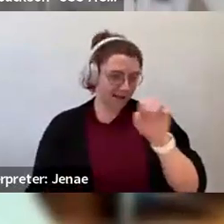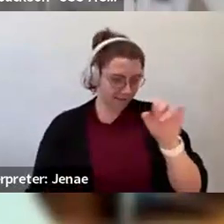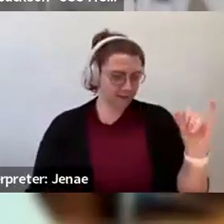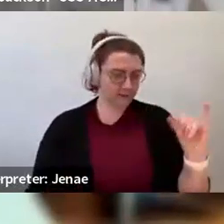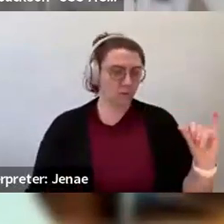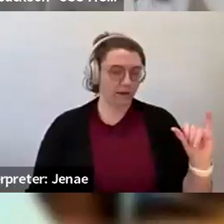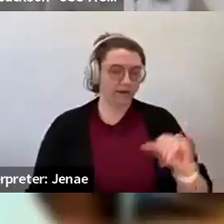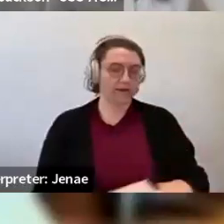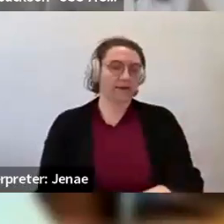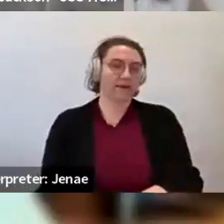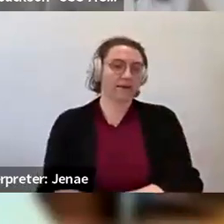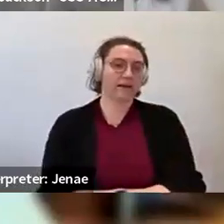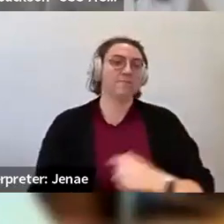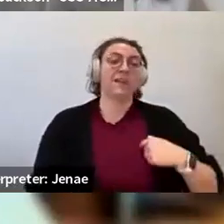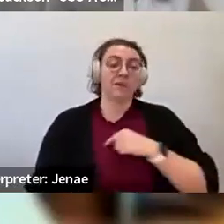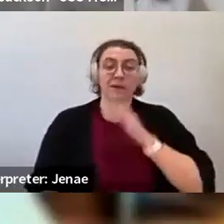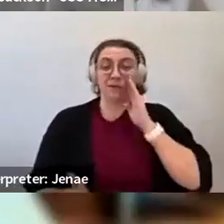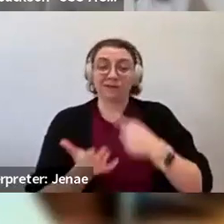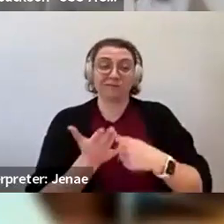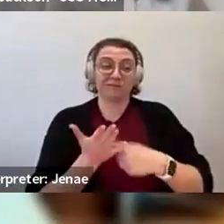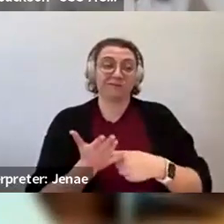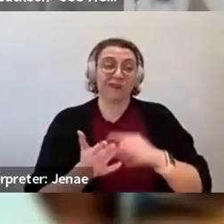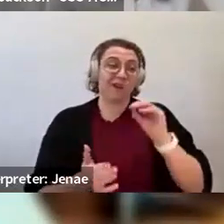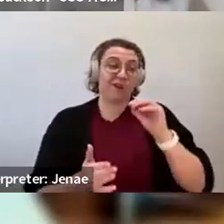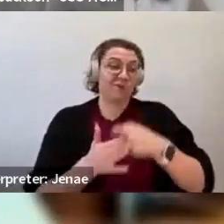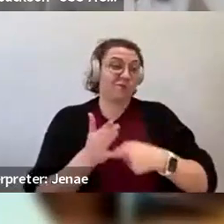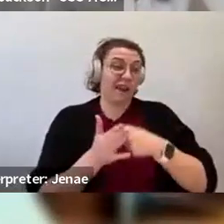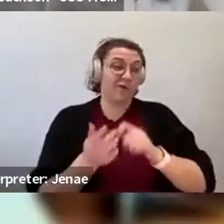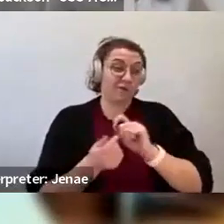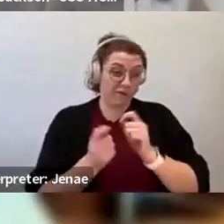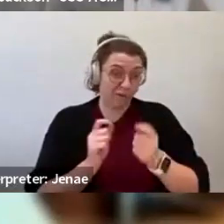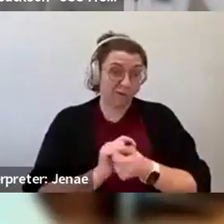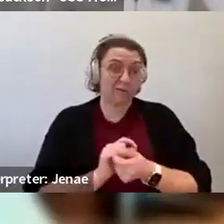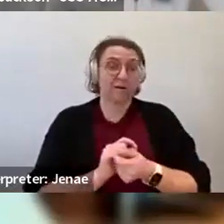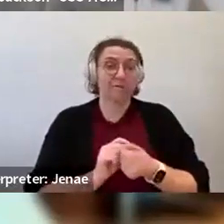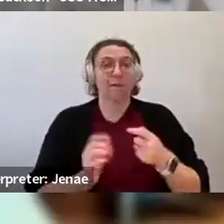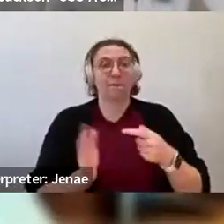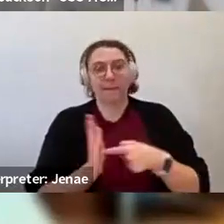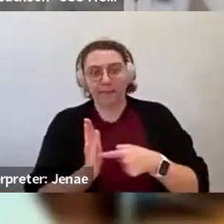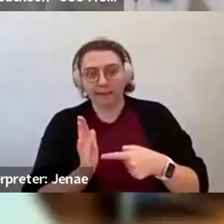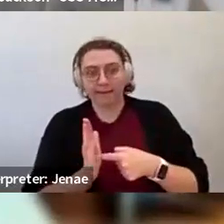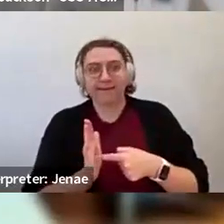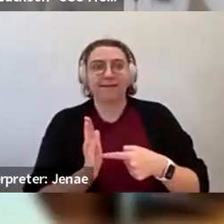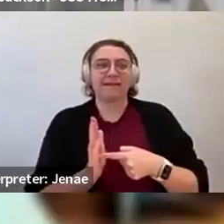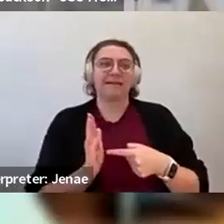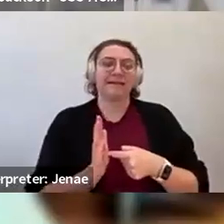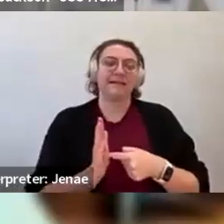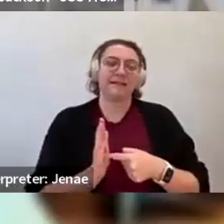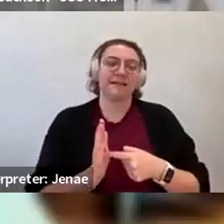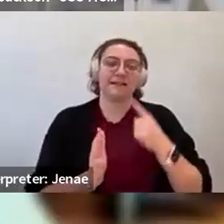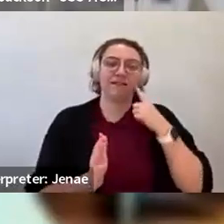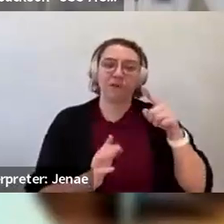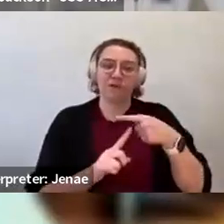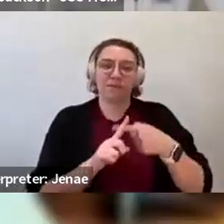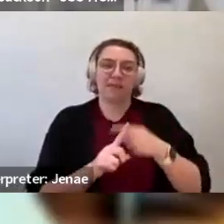and we are going to talk about rate reform, and we're going to talk about billing for the month